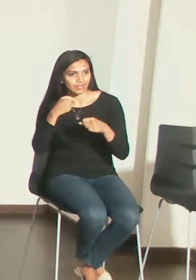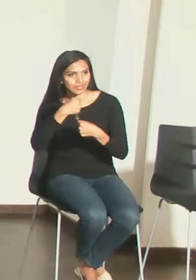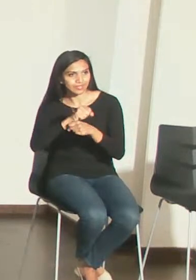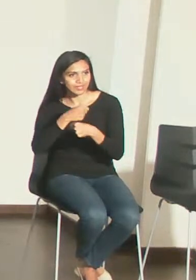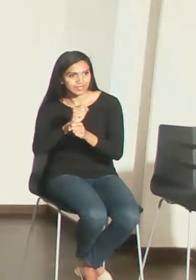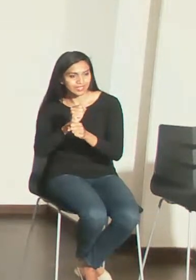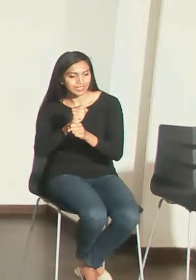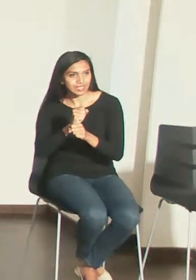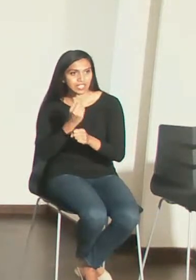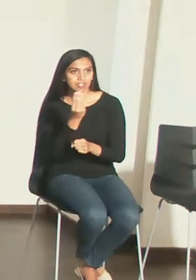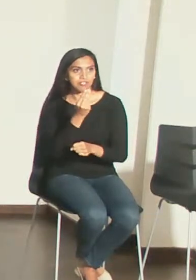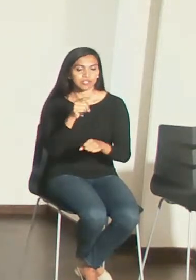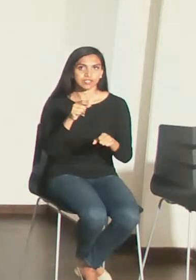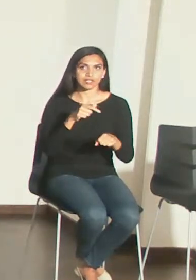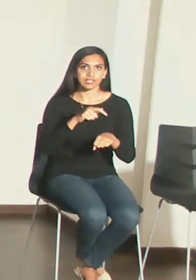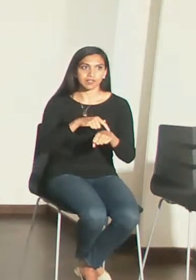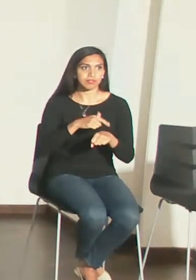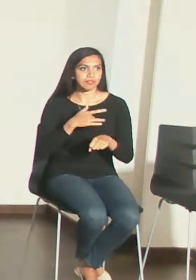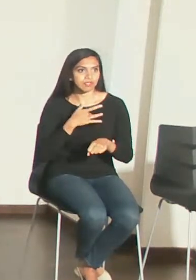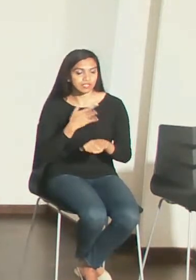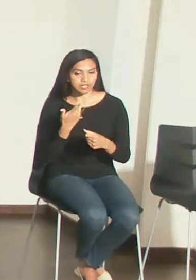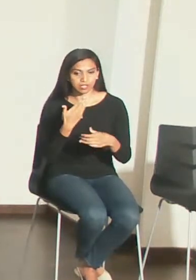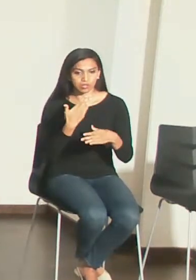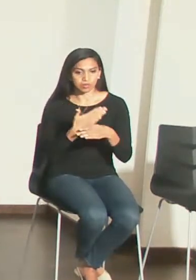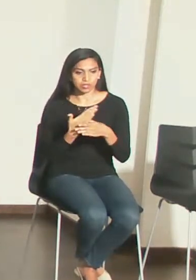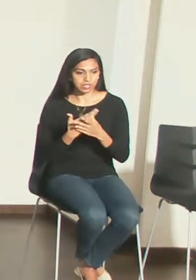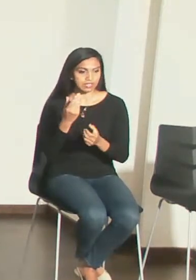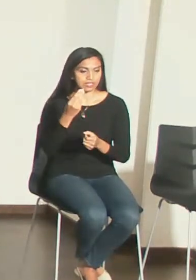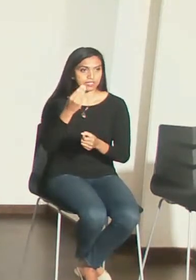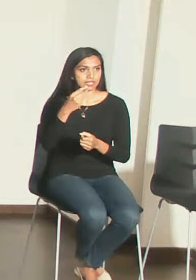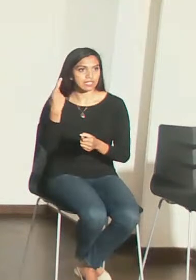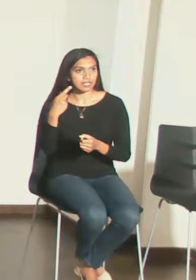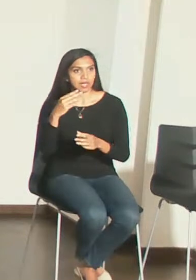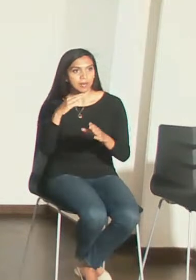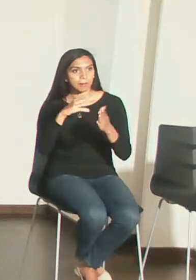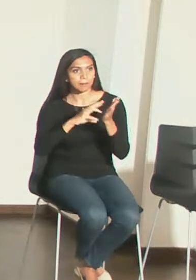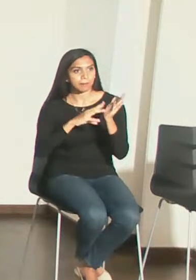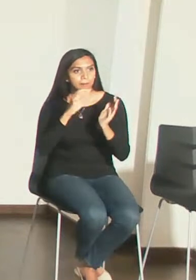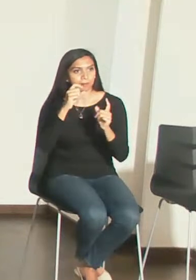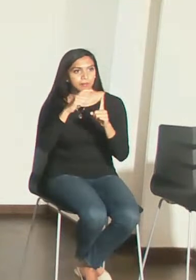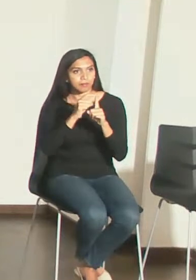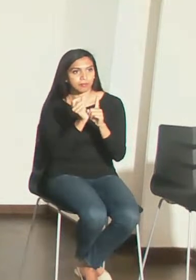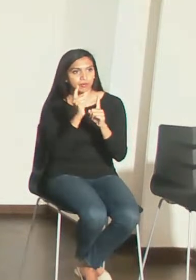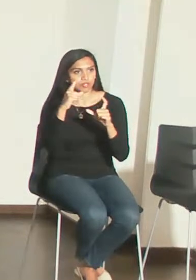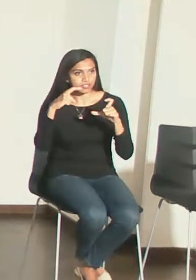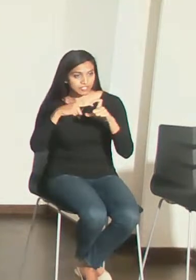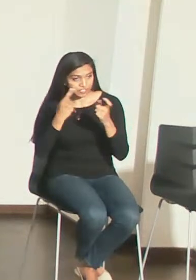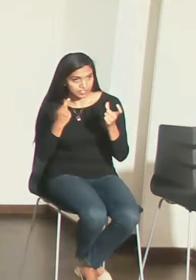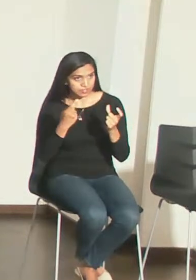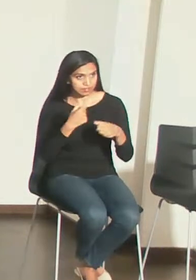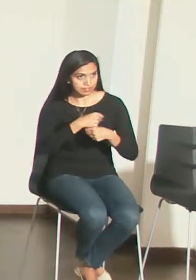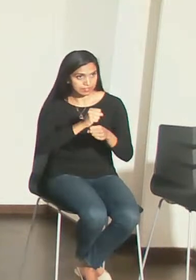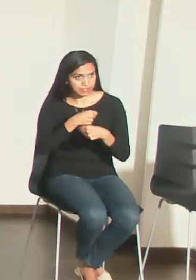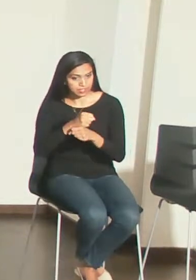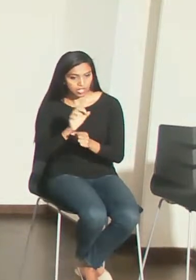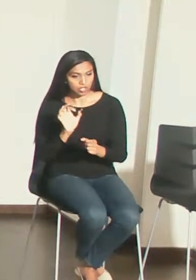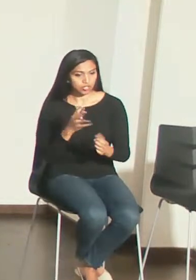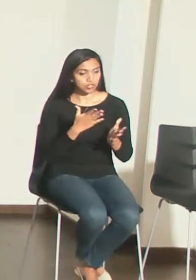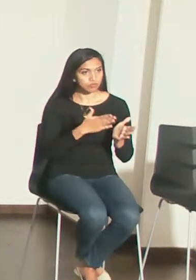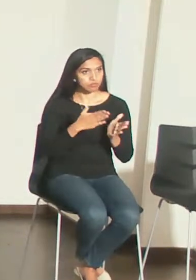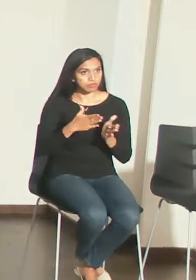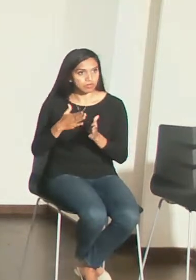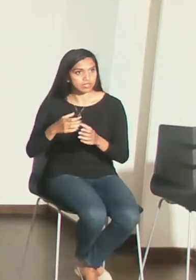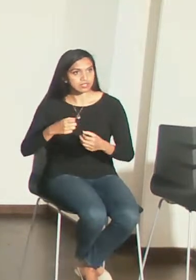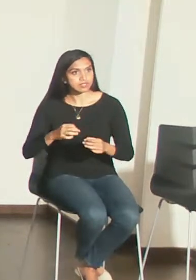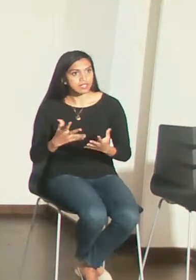somehow I feel like curatorial work is always sort of creating models and new methods in a way, which is also